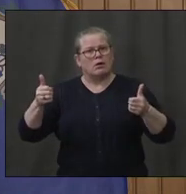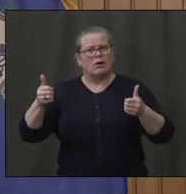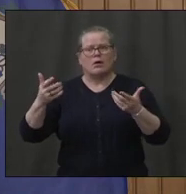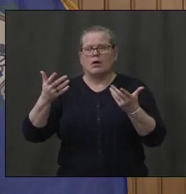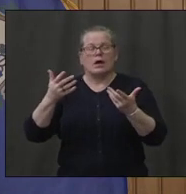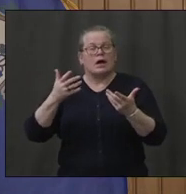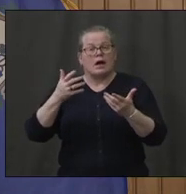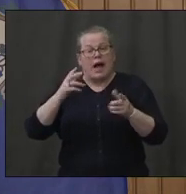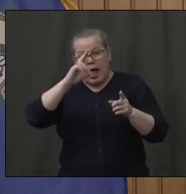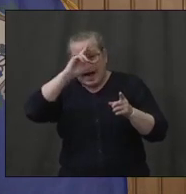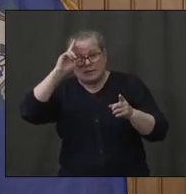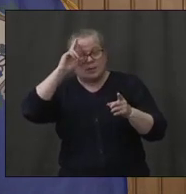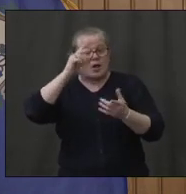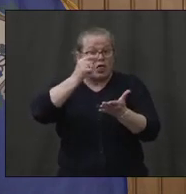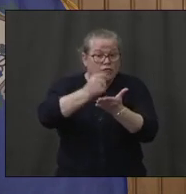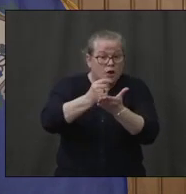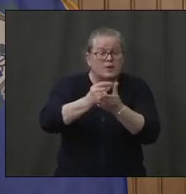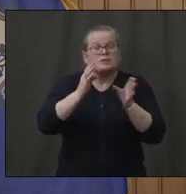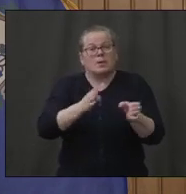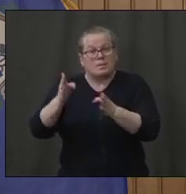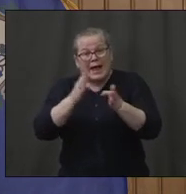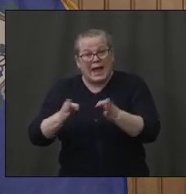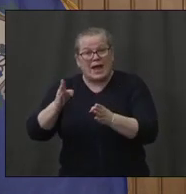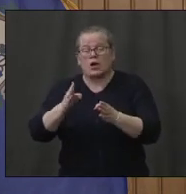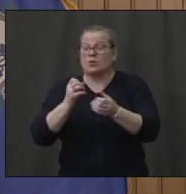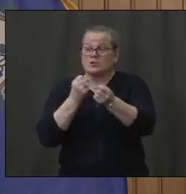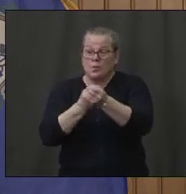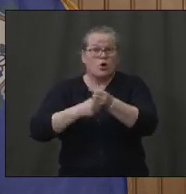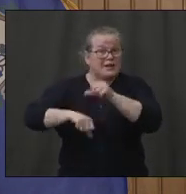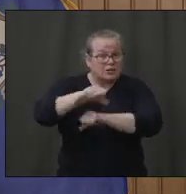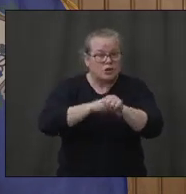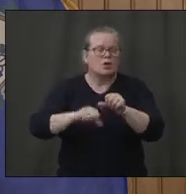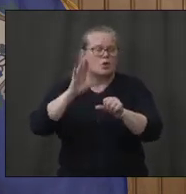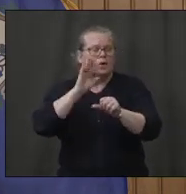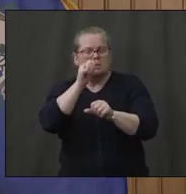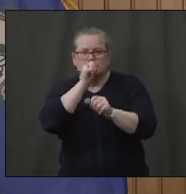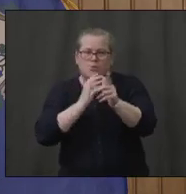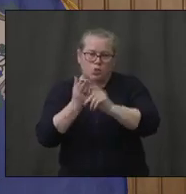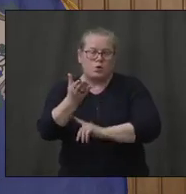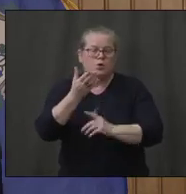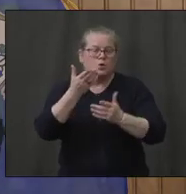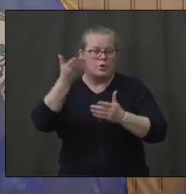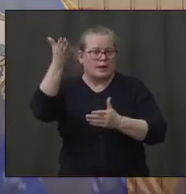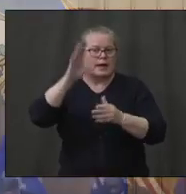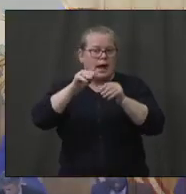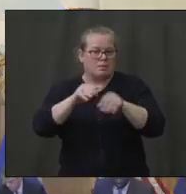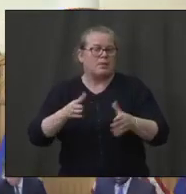can. We're going to get through this by sticking together, and God bless you all. Thanks, everybody.